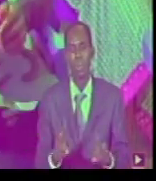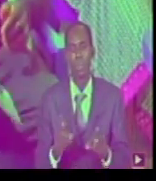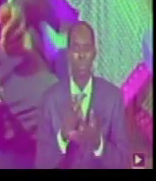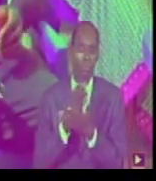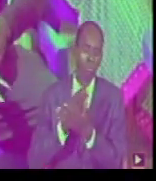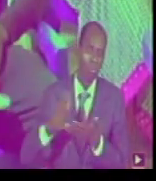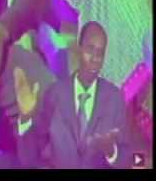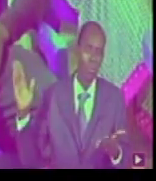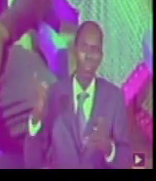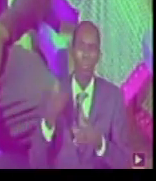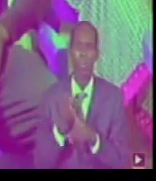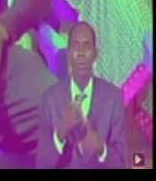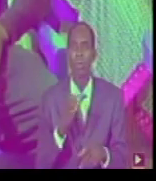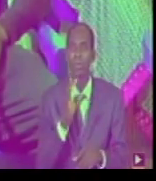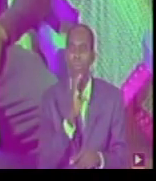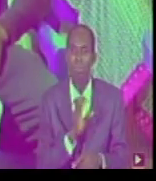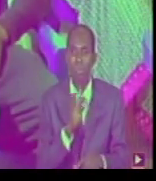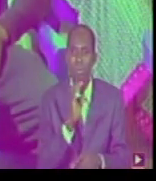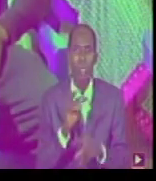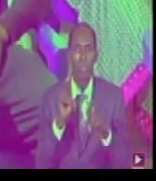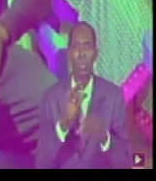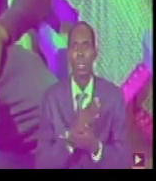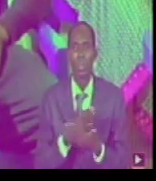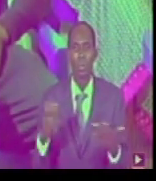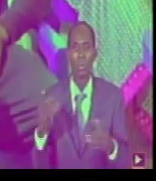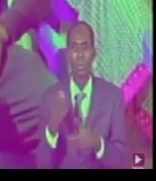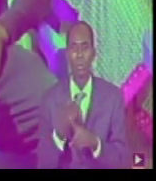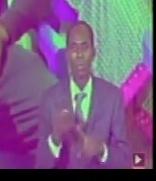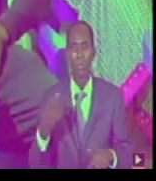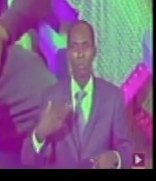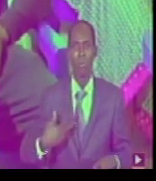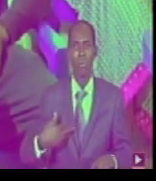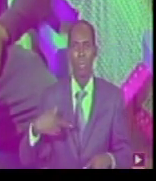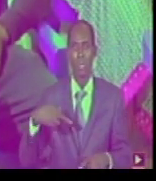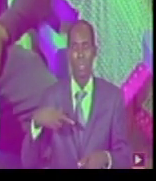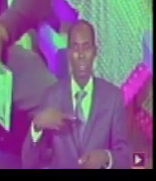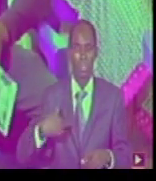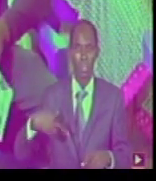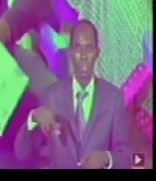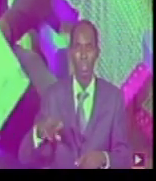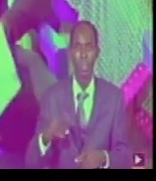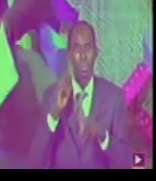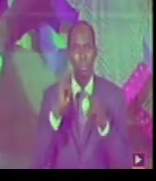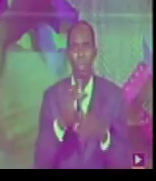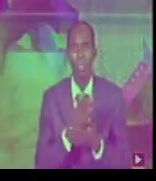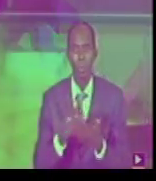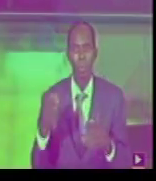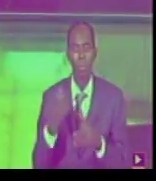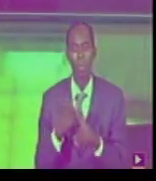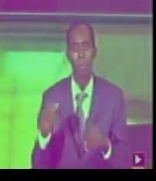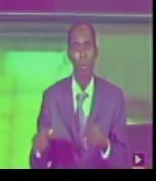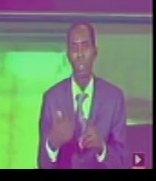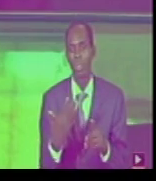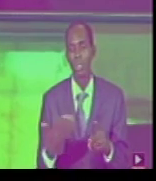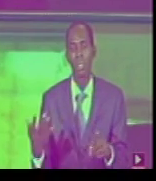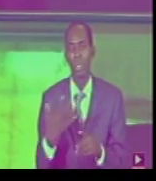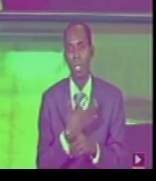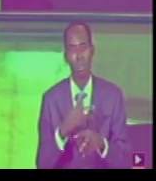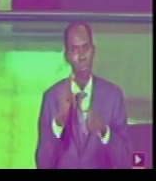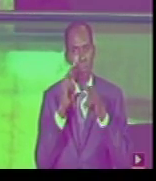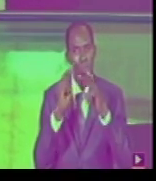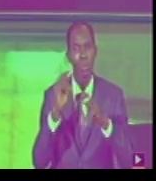from tradition. Look away from religion. Look away from every other thing. And look unto